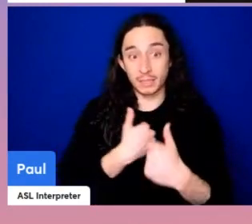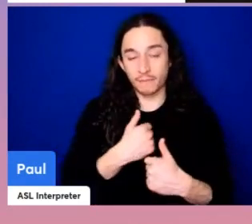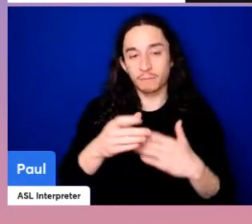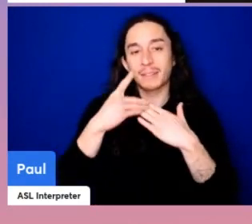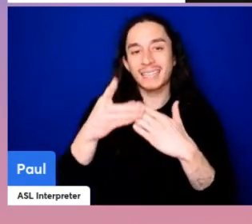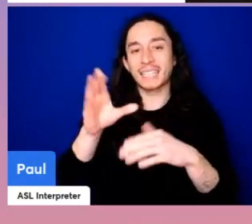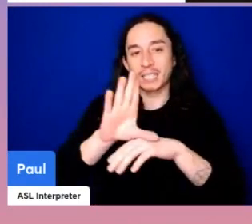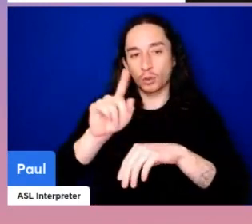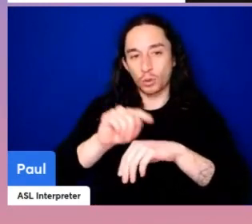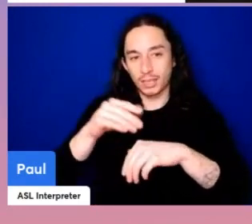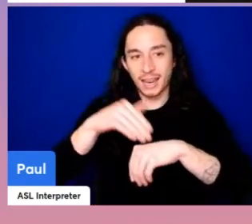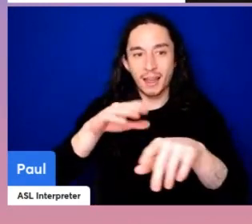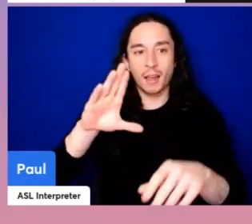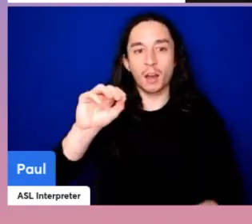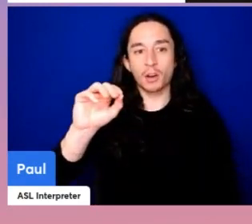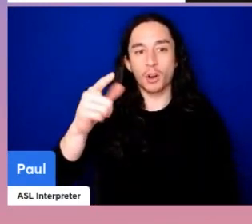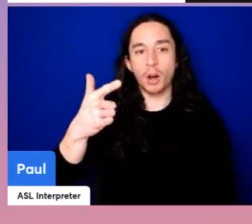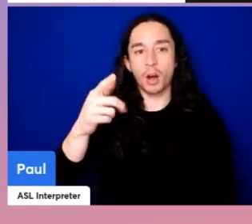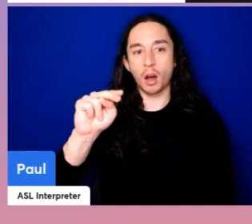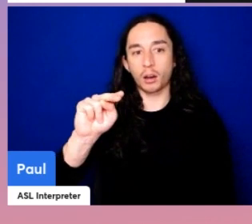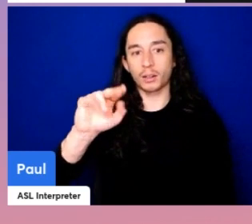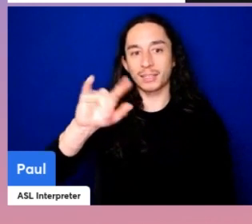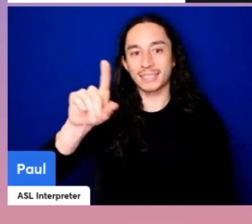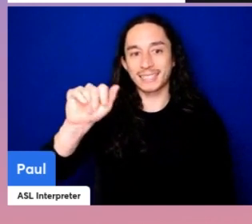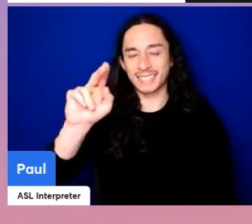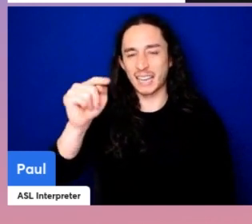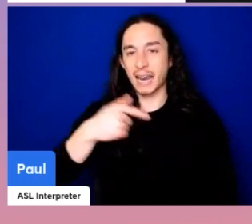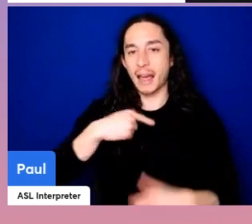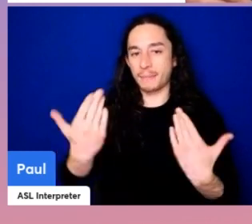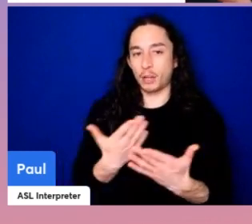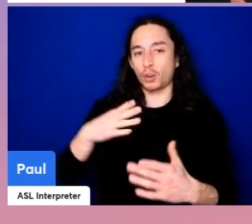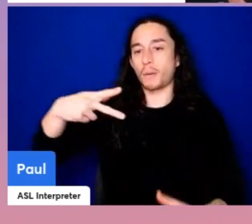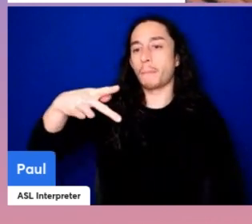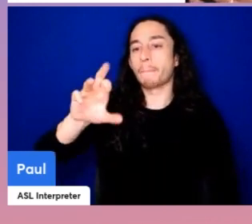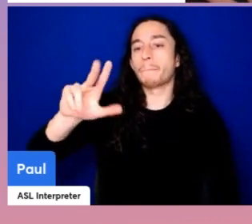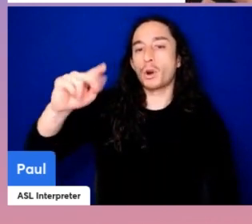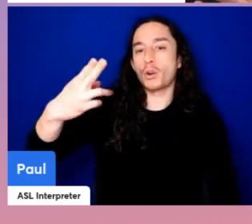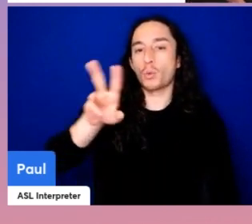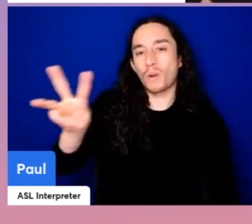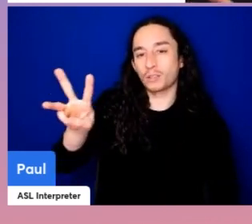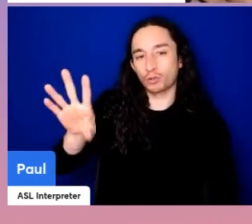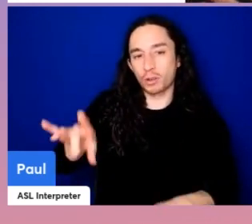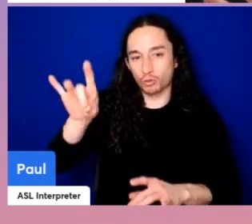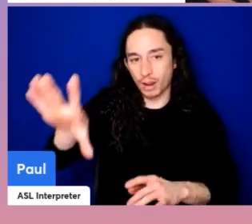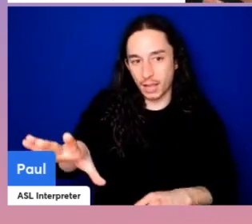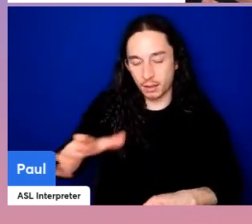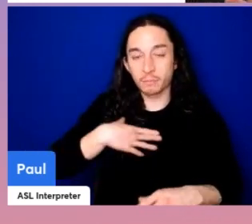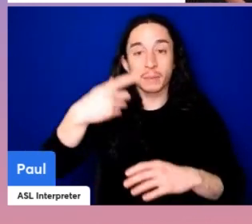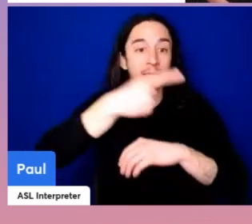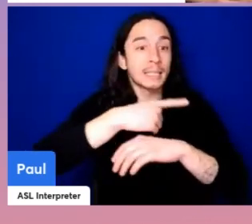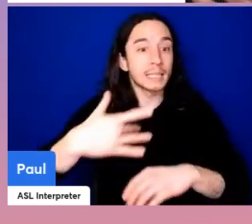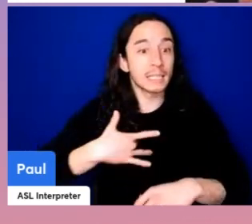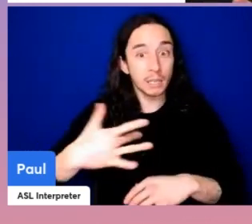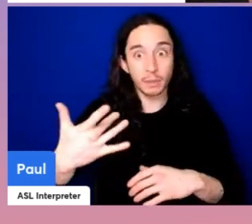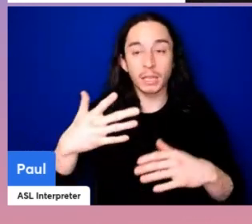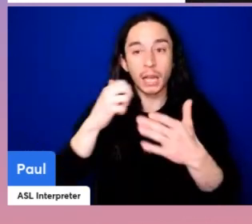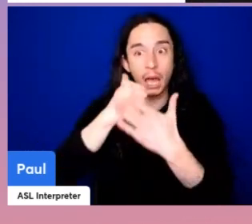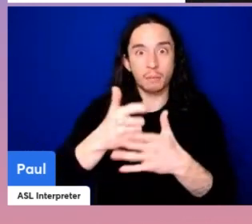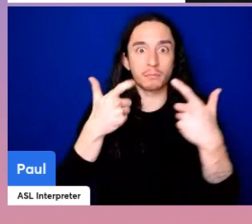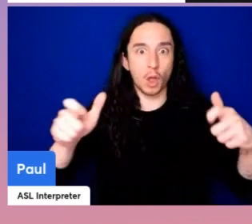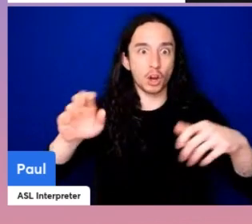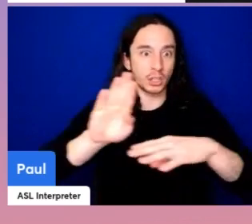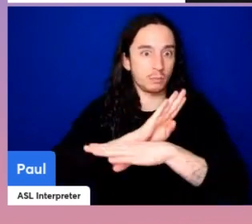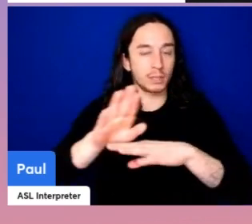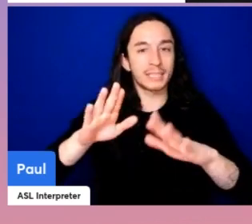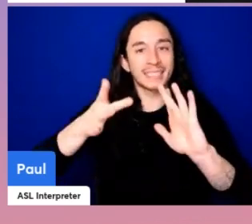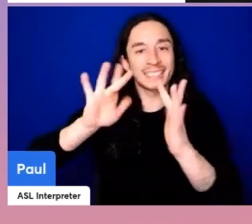at Cognizant Servian here in Perth, Western Australia. And my day typically consists of helping large enterprises digitally